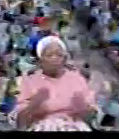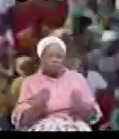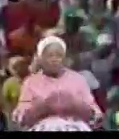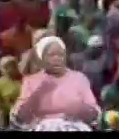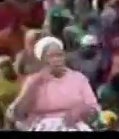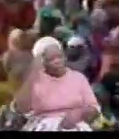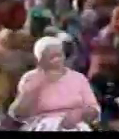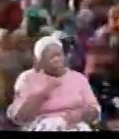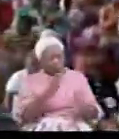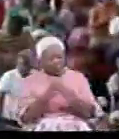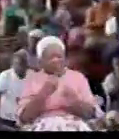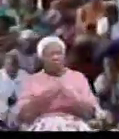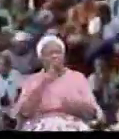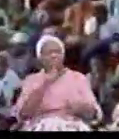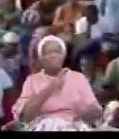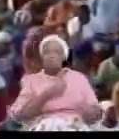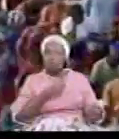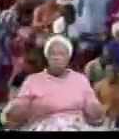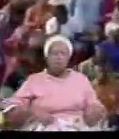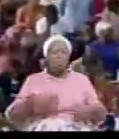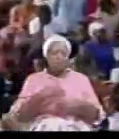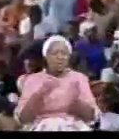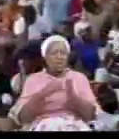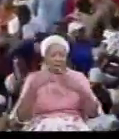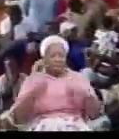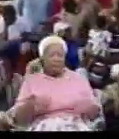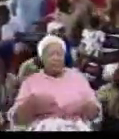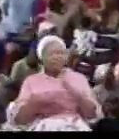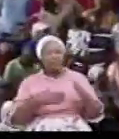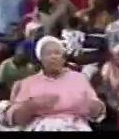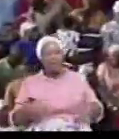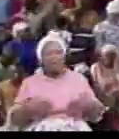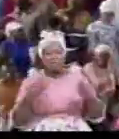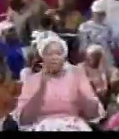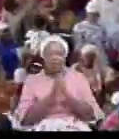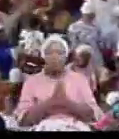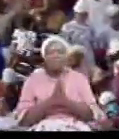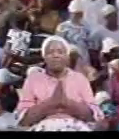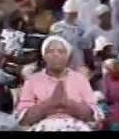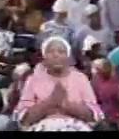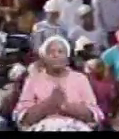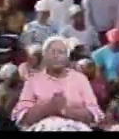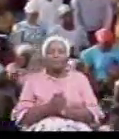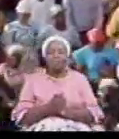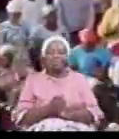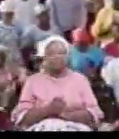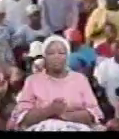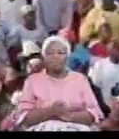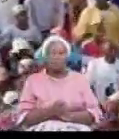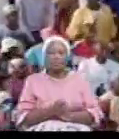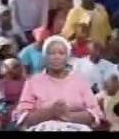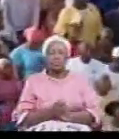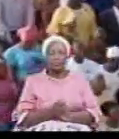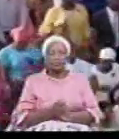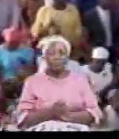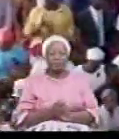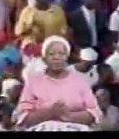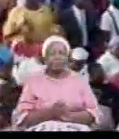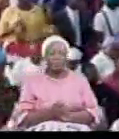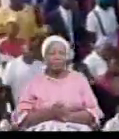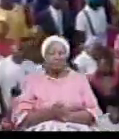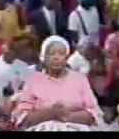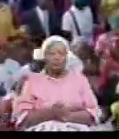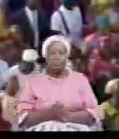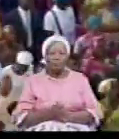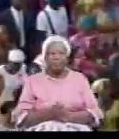see. Unprecedented power. Unprecedented demonstration of God's power. I want us to